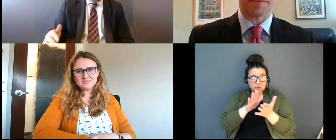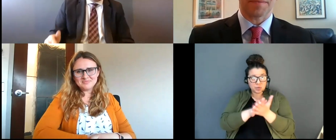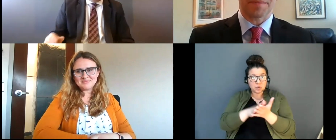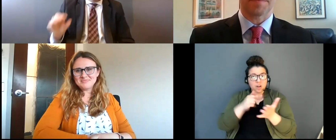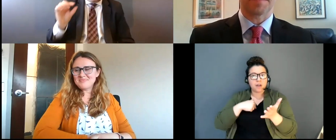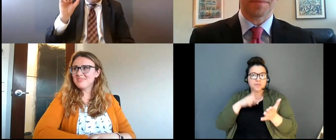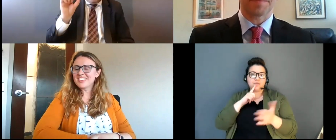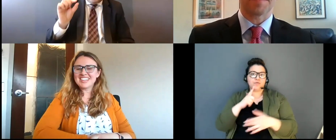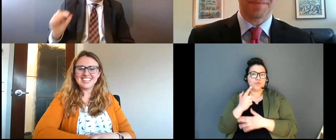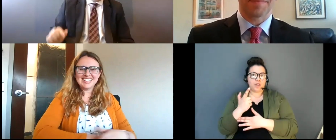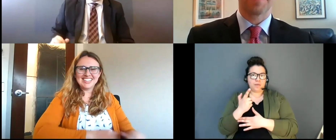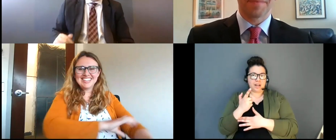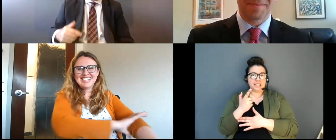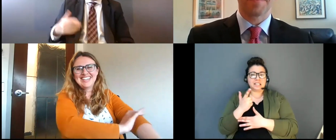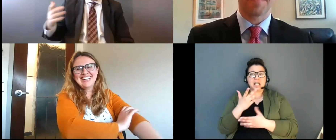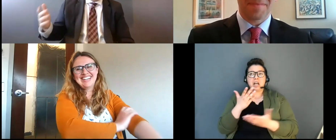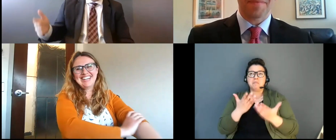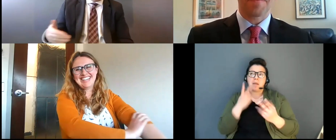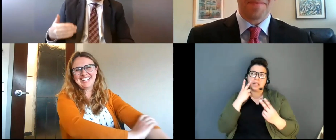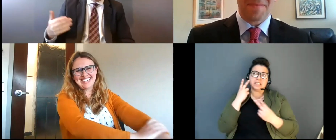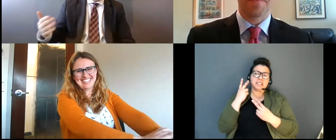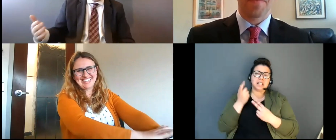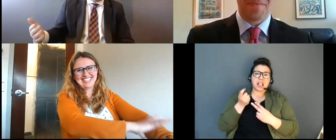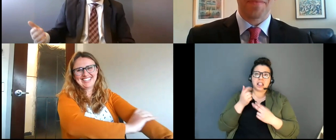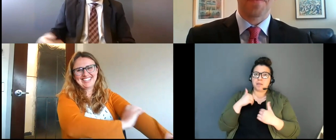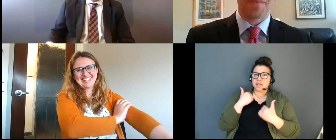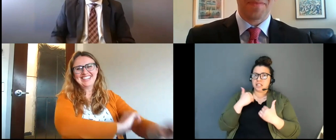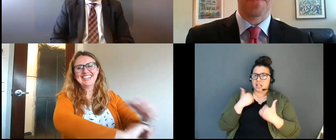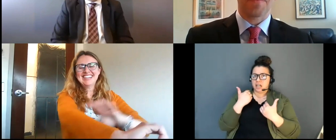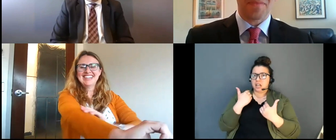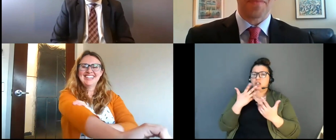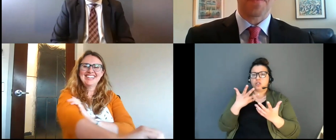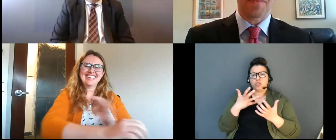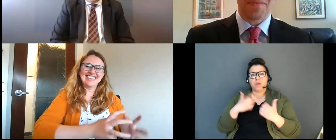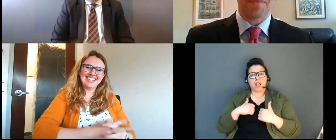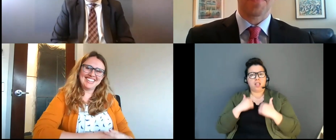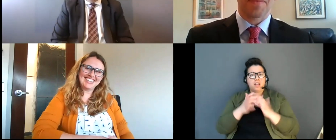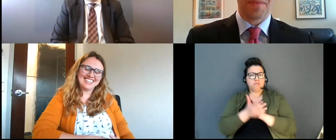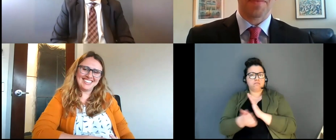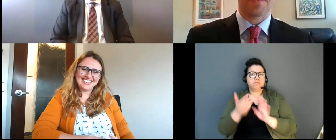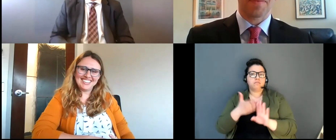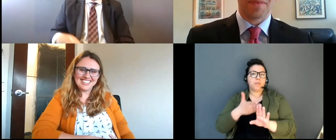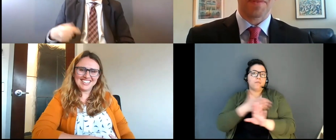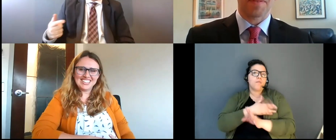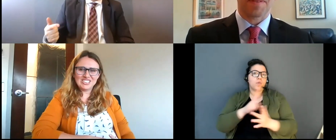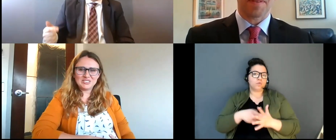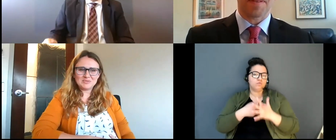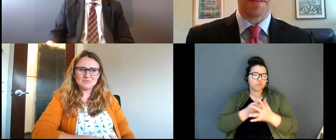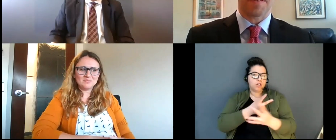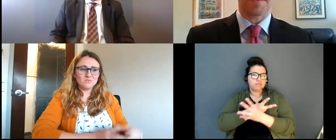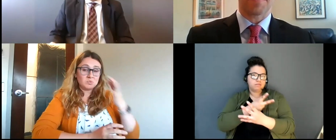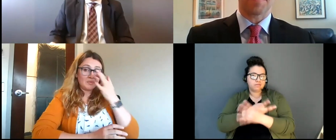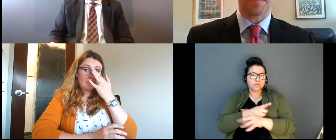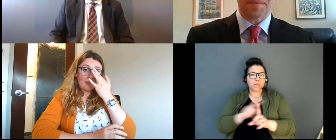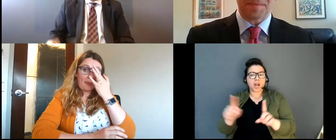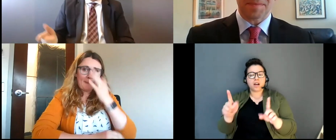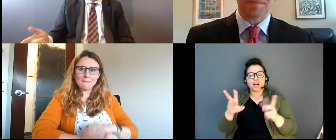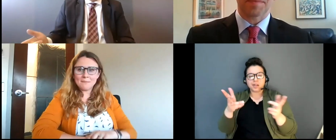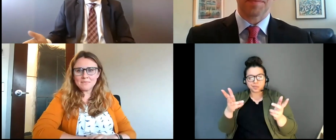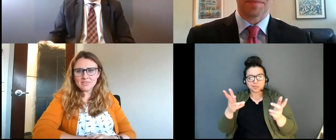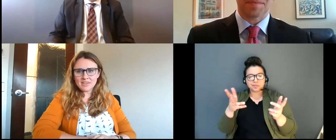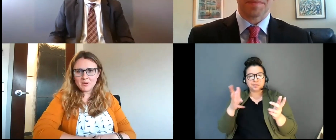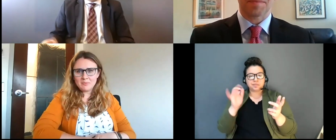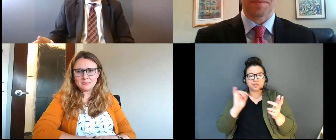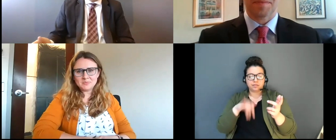in hindsight, might have been a little too early. You kind of want to have life skills before you go into graduate school. But